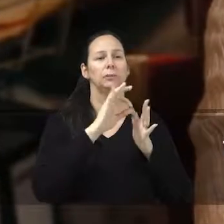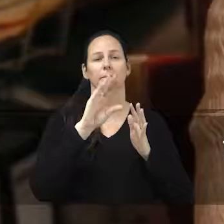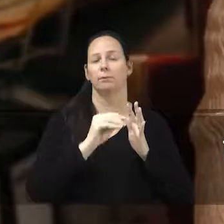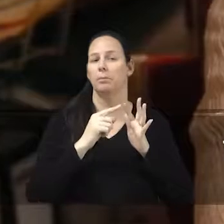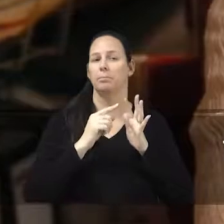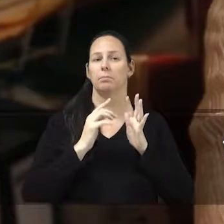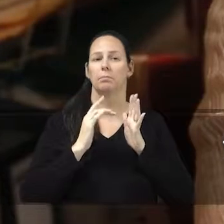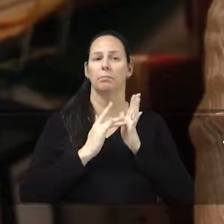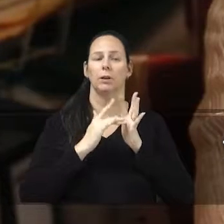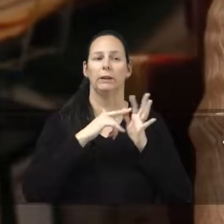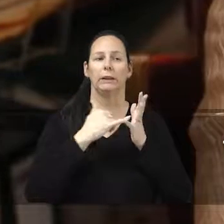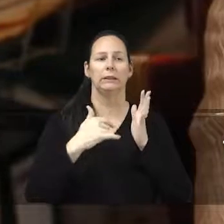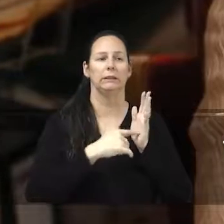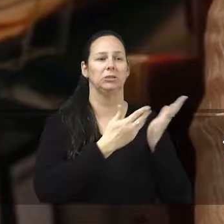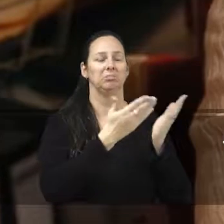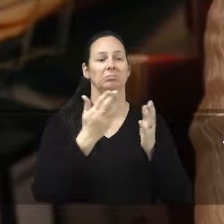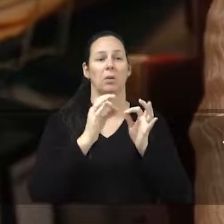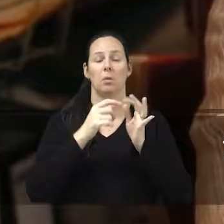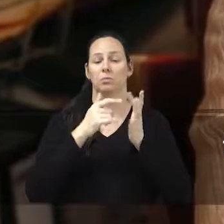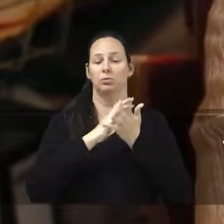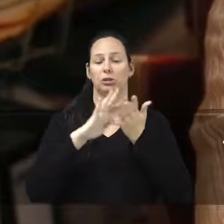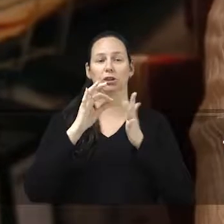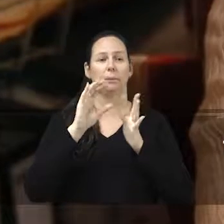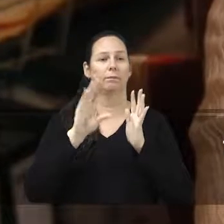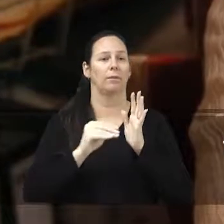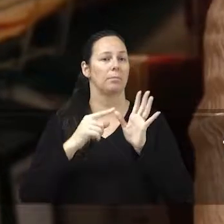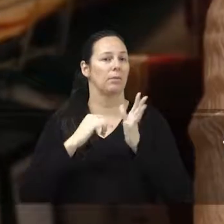East, mm-hmm. the bishops from Asia,